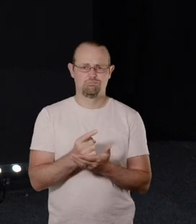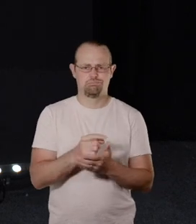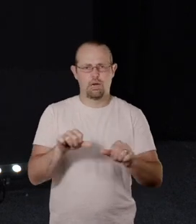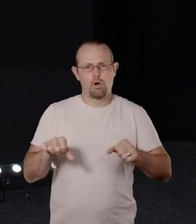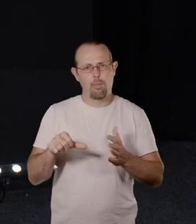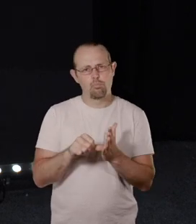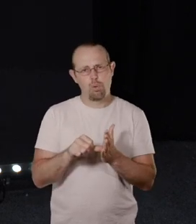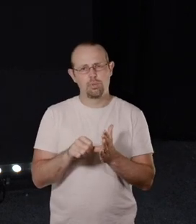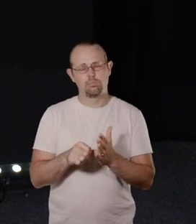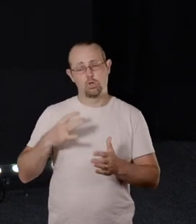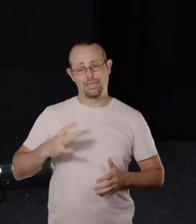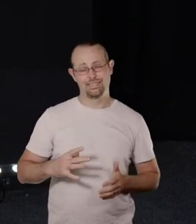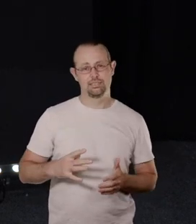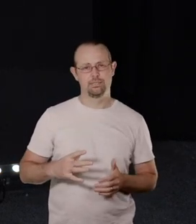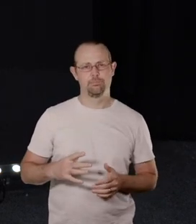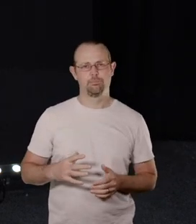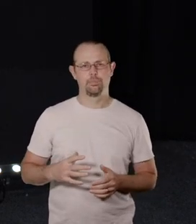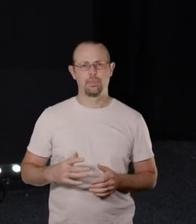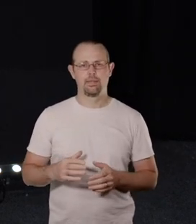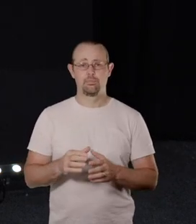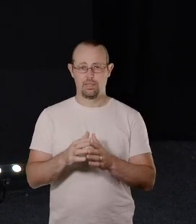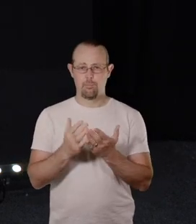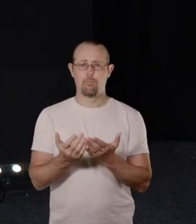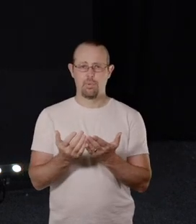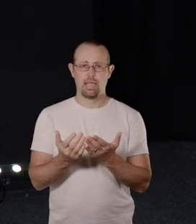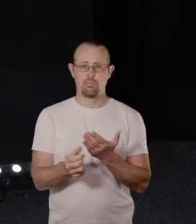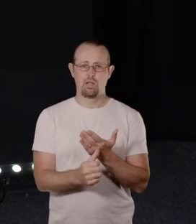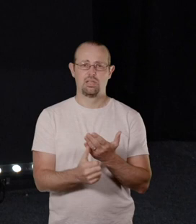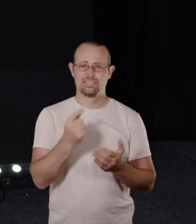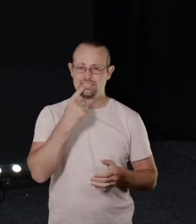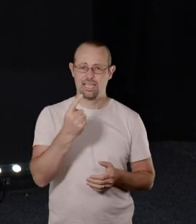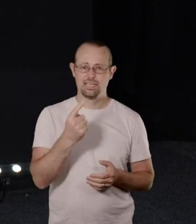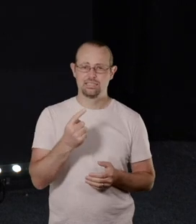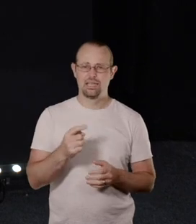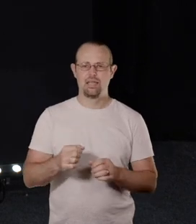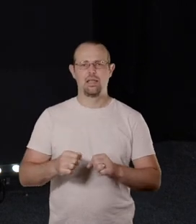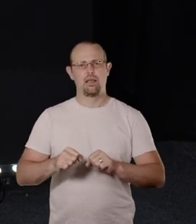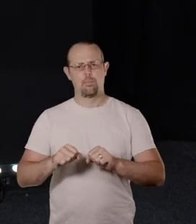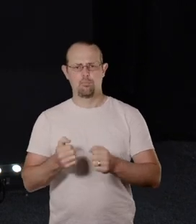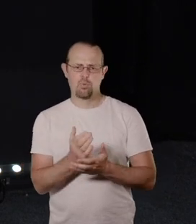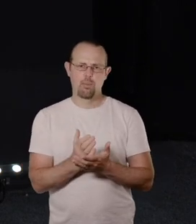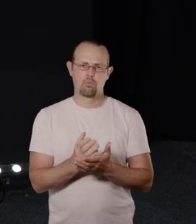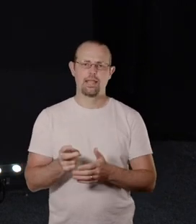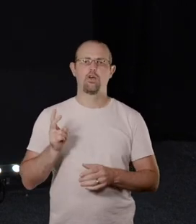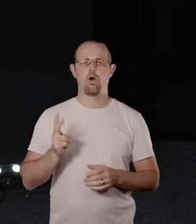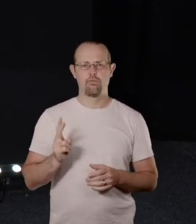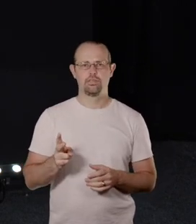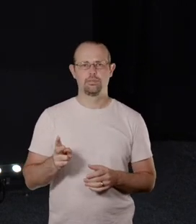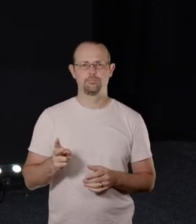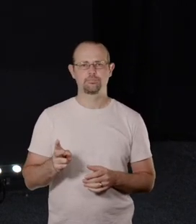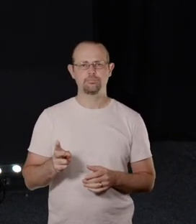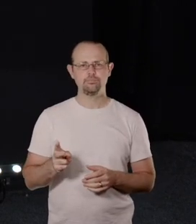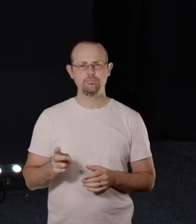encouraged. You are never told, don't do this often. You're never told once a week is enough. You're never told, stop it there. The Bible